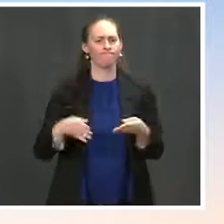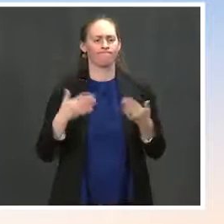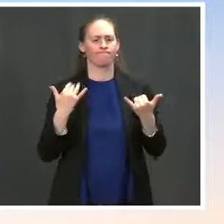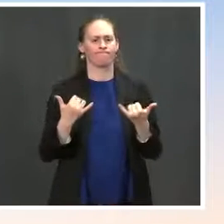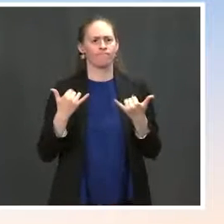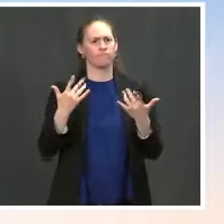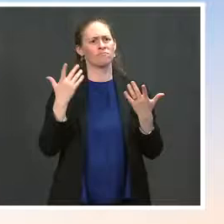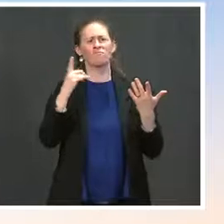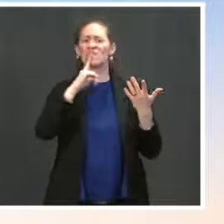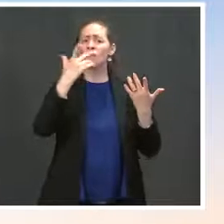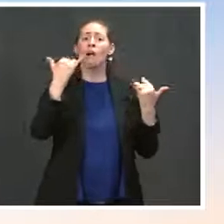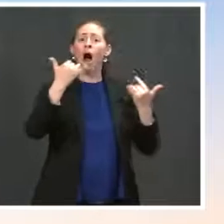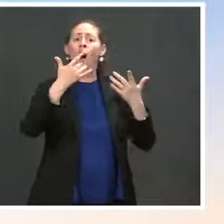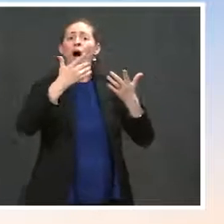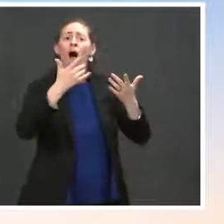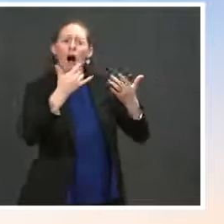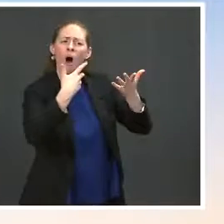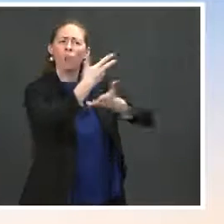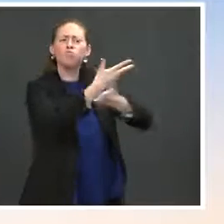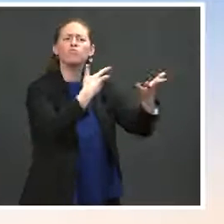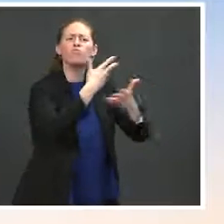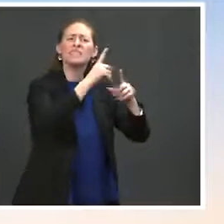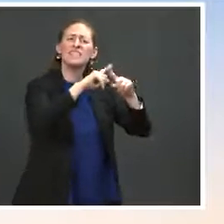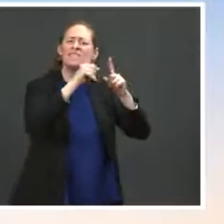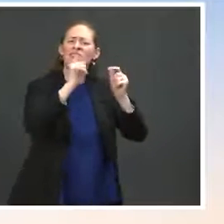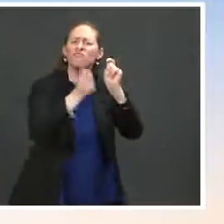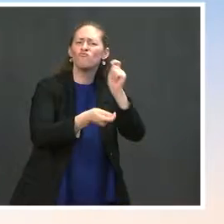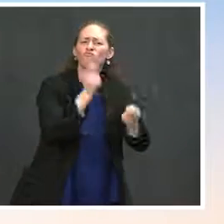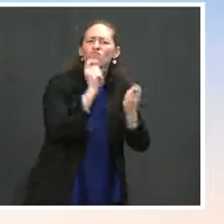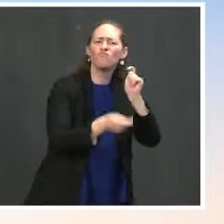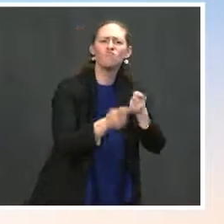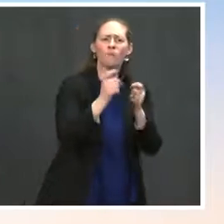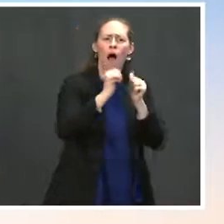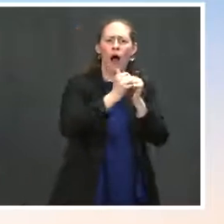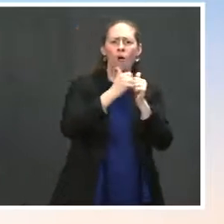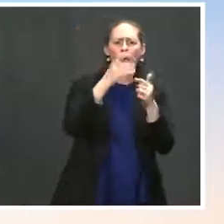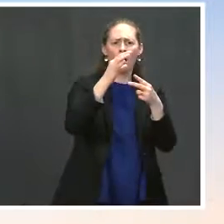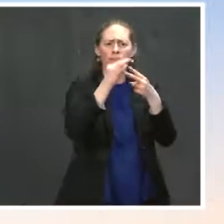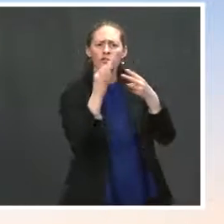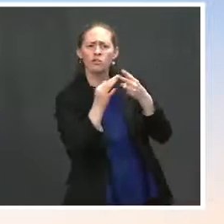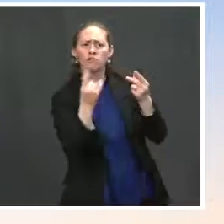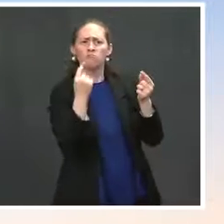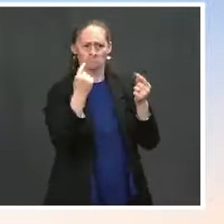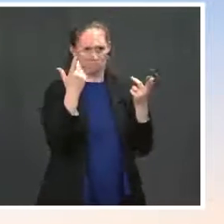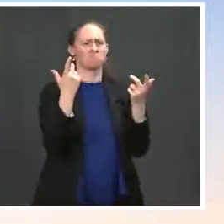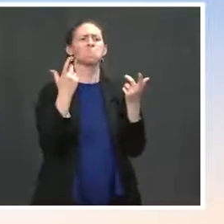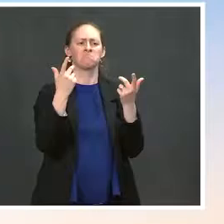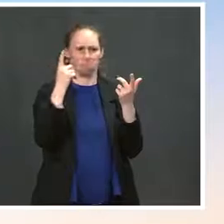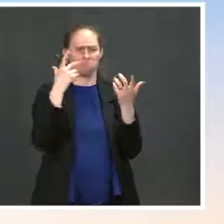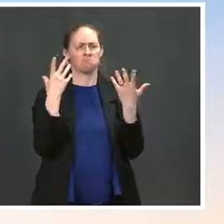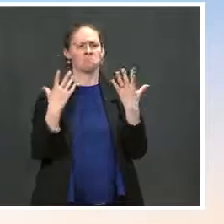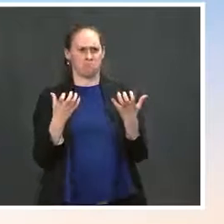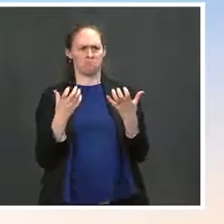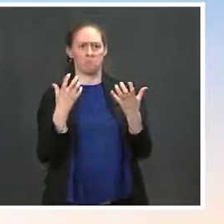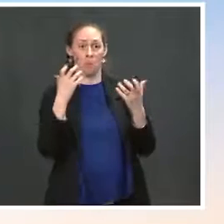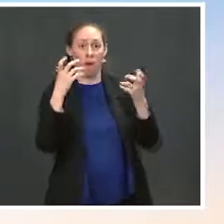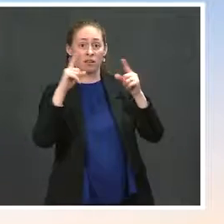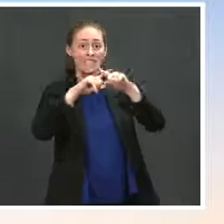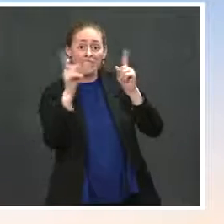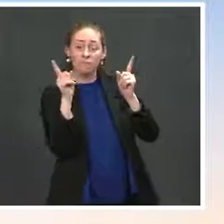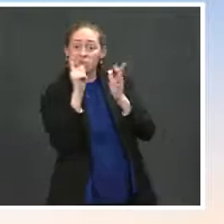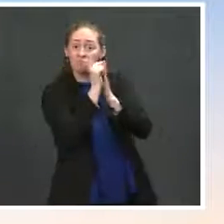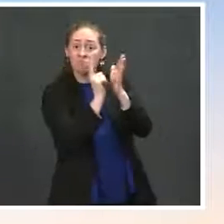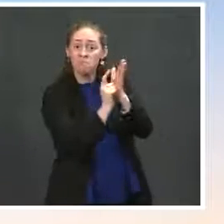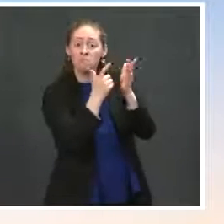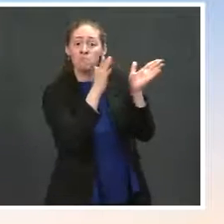open to hearing a range of mechanisms, a range of options for moving this package forward. There could be smaller packages that pass. There could be